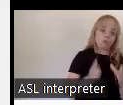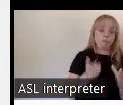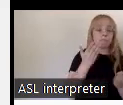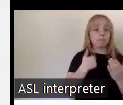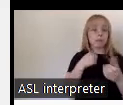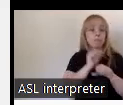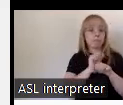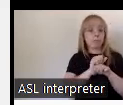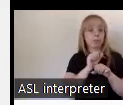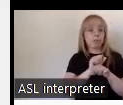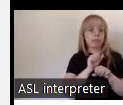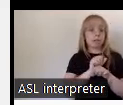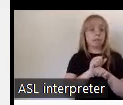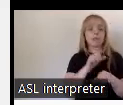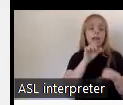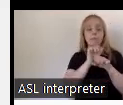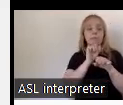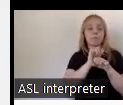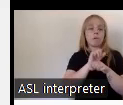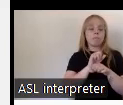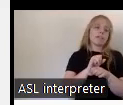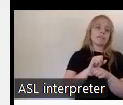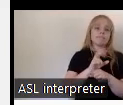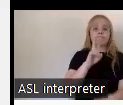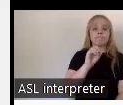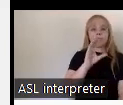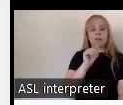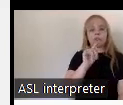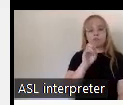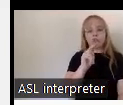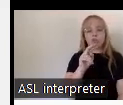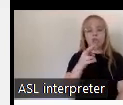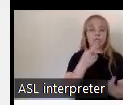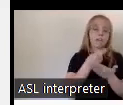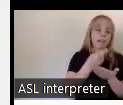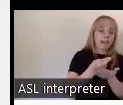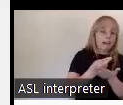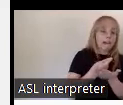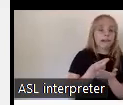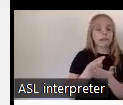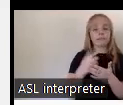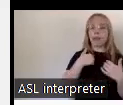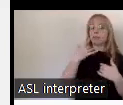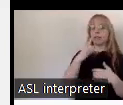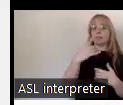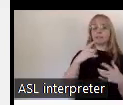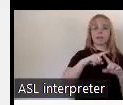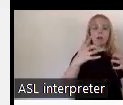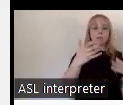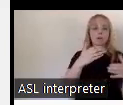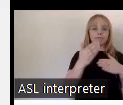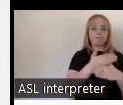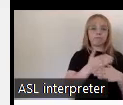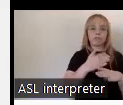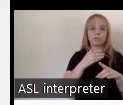employment agency, vocational rehab. Maybe I want to share this with, I'm 18, but I want to share this with